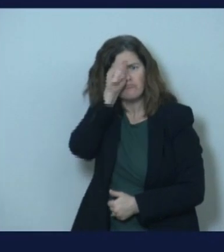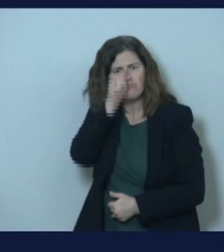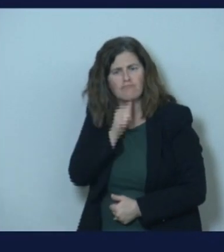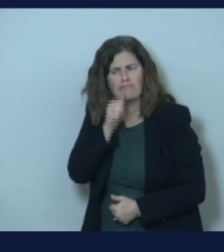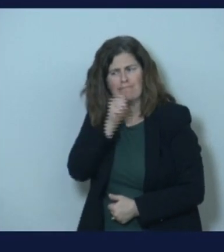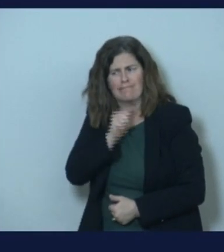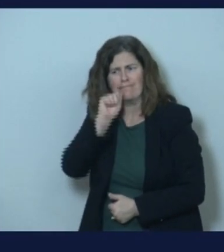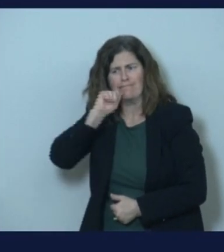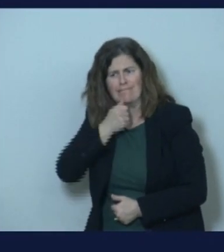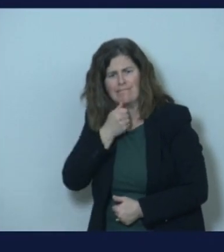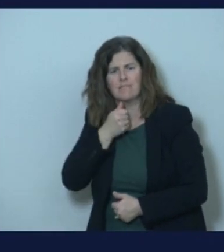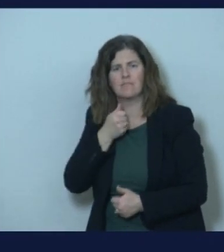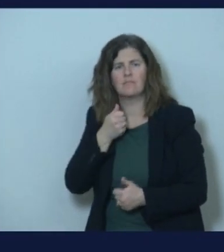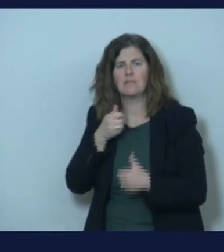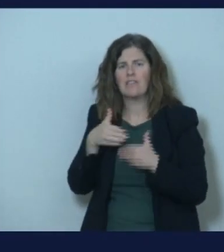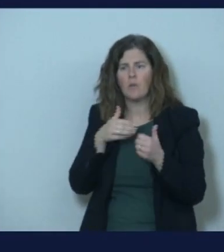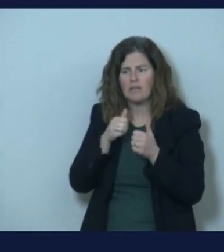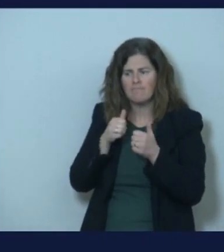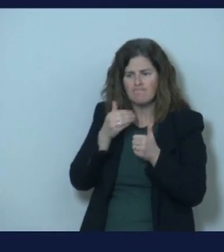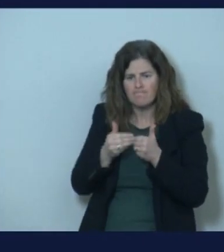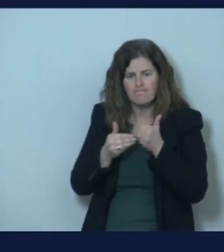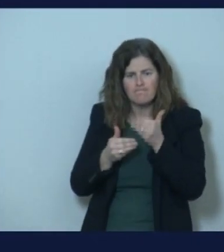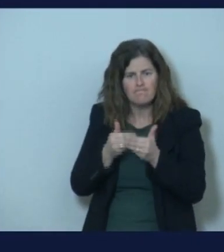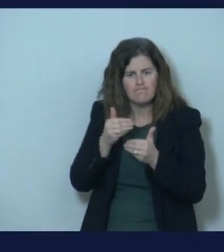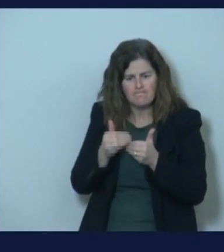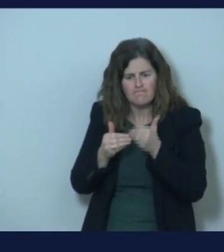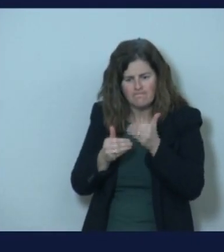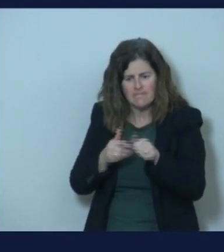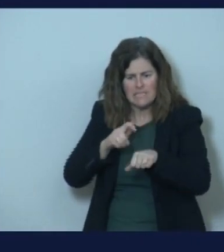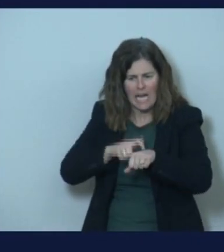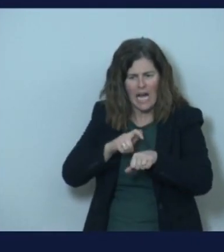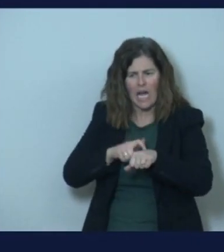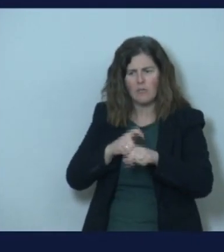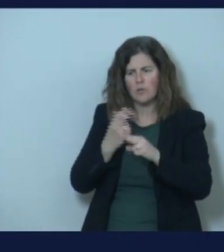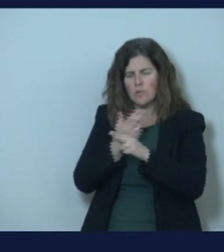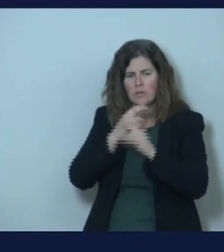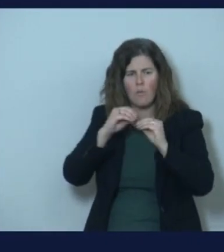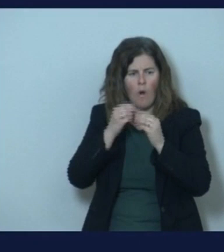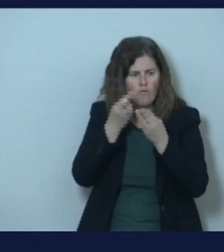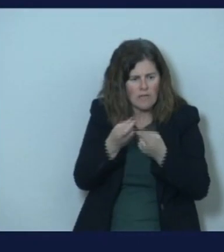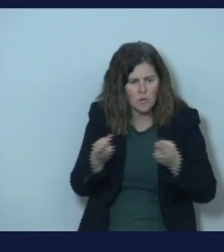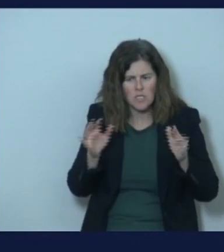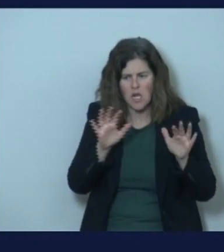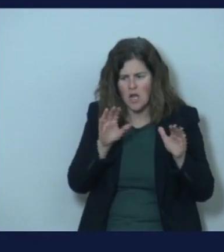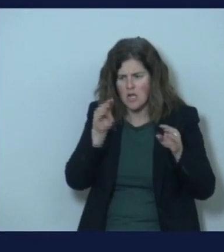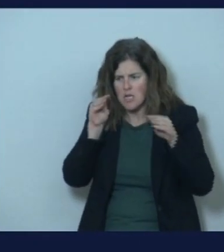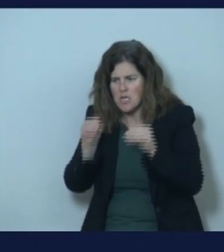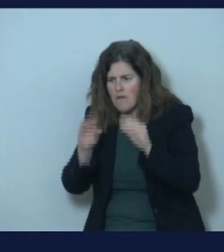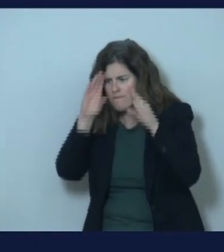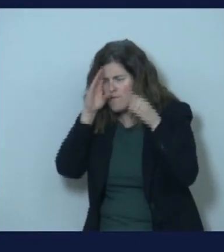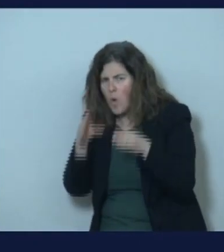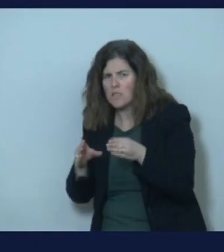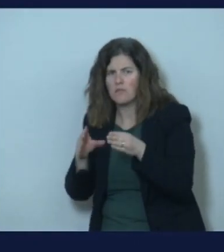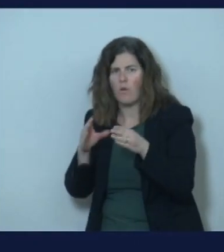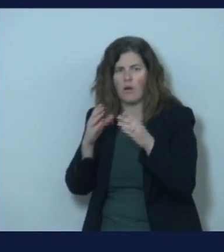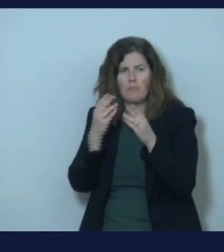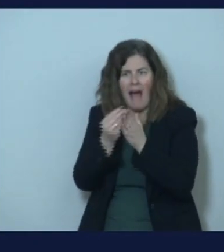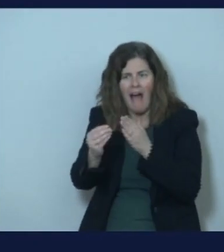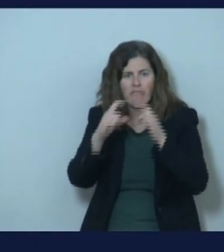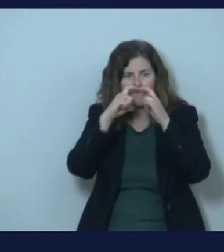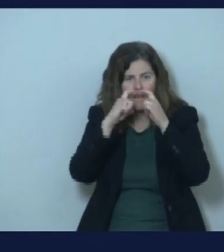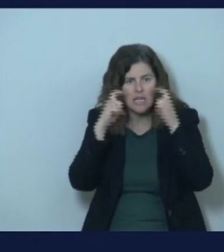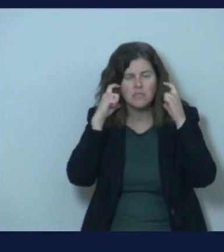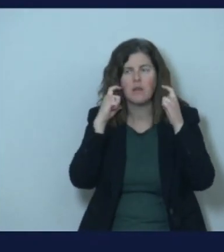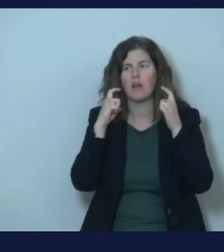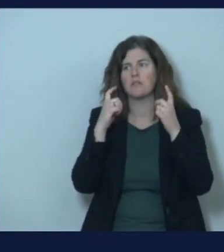Even with the metering, right, and taking our time and changing and expending more resources for face masks